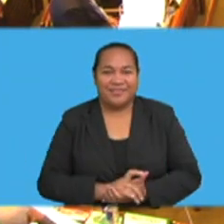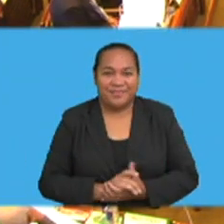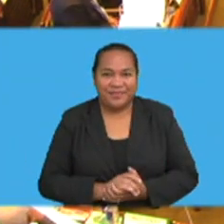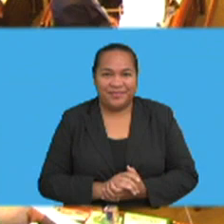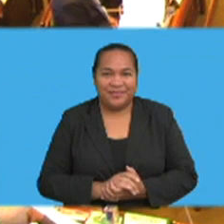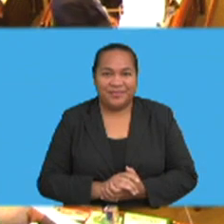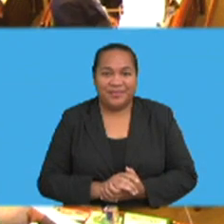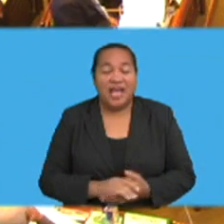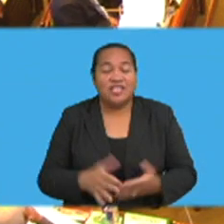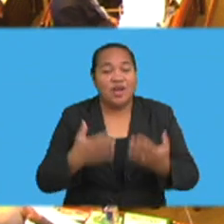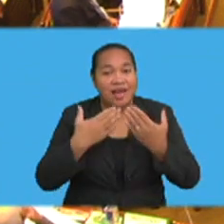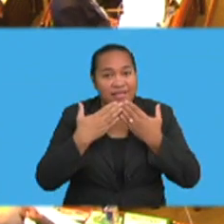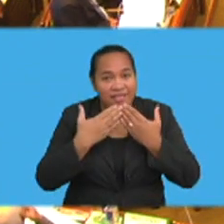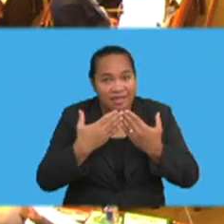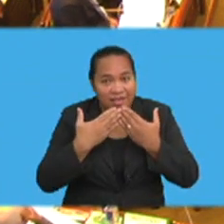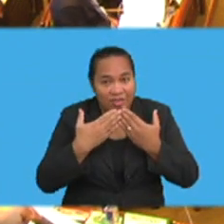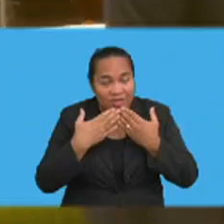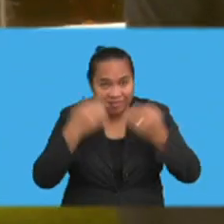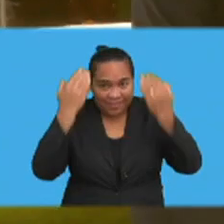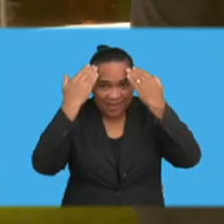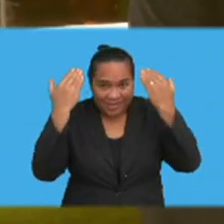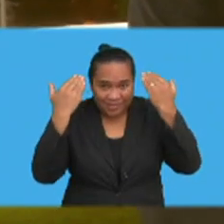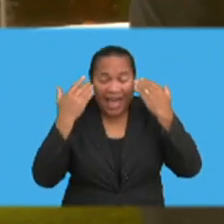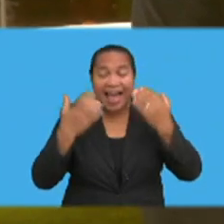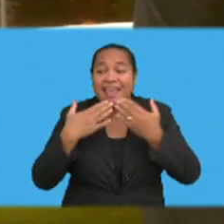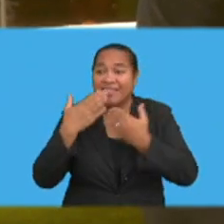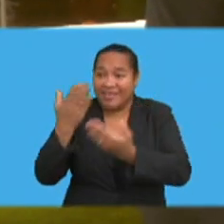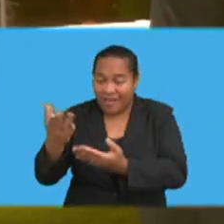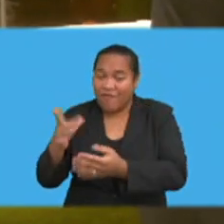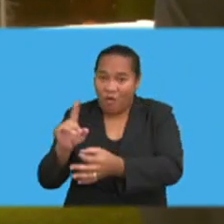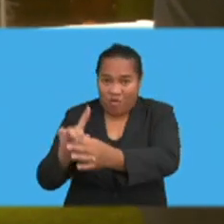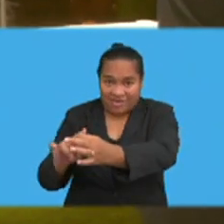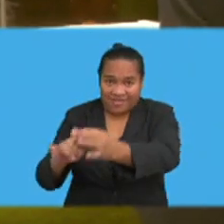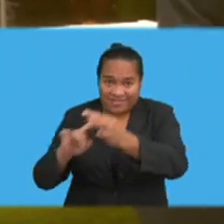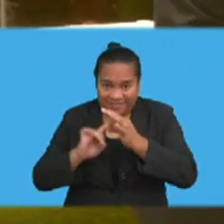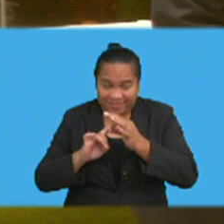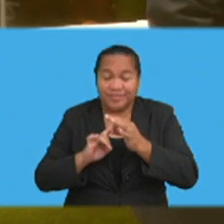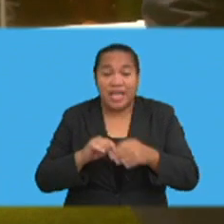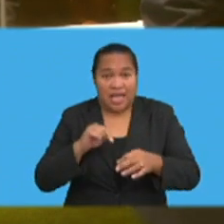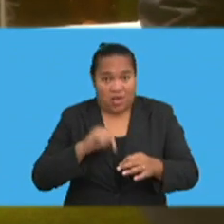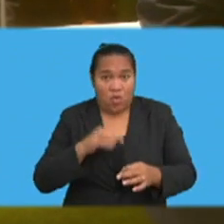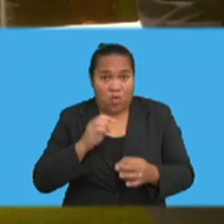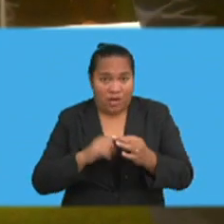Thank you, Madam Speaker. I'd like to thank the Honourable Member for this question. This question obviously